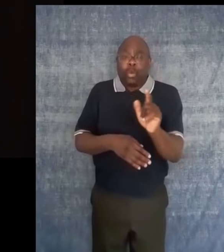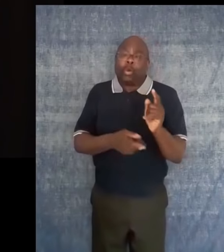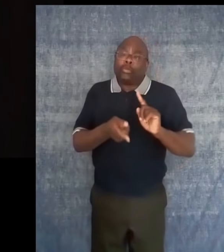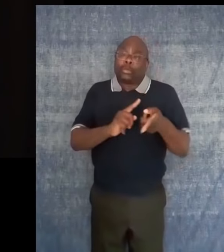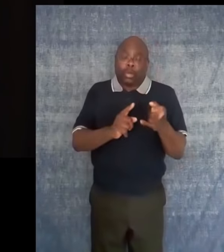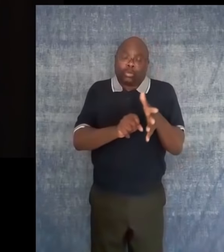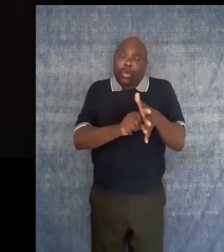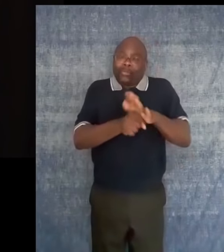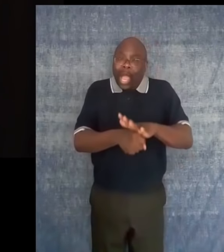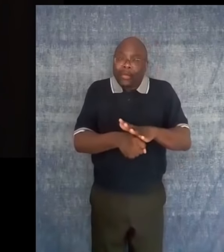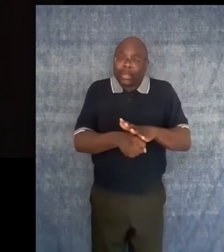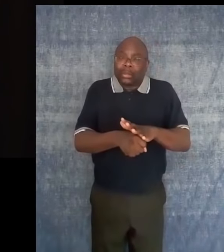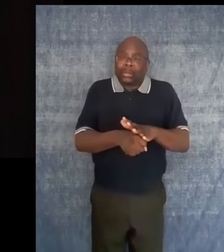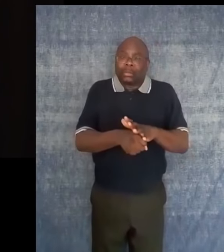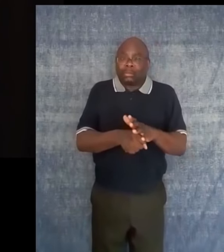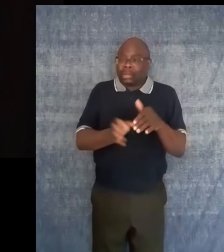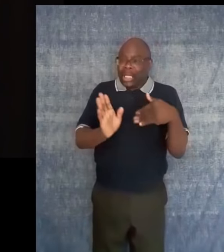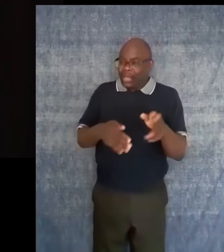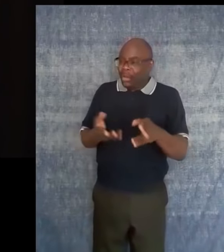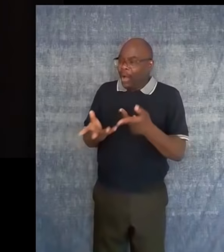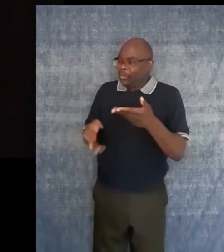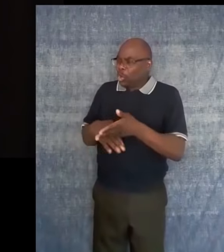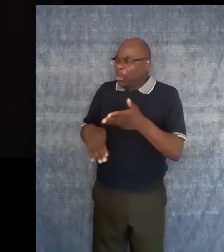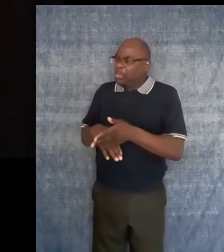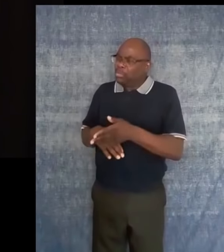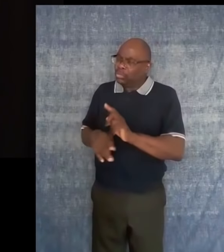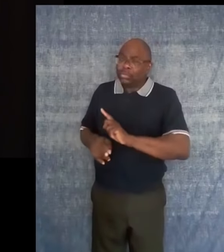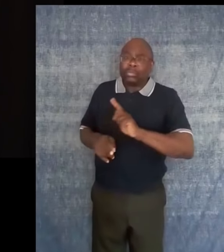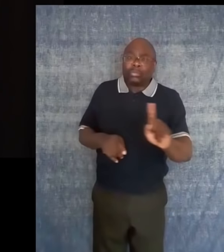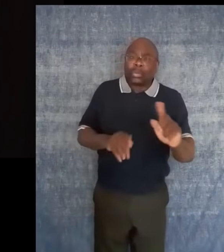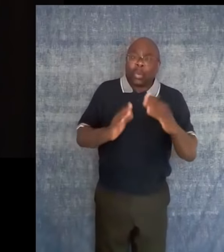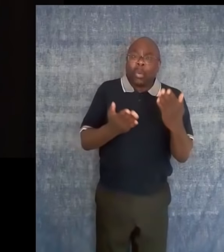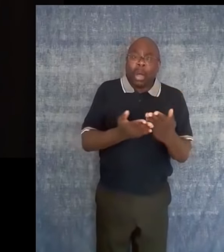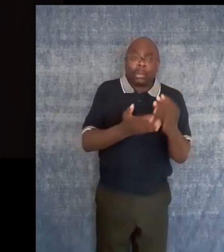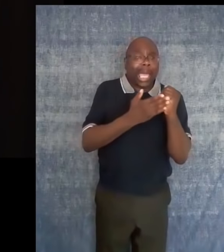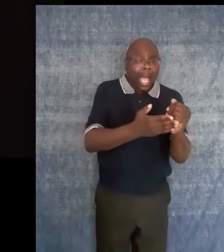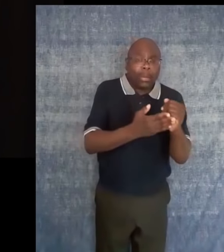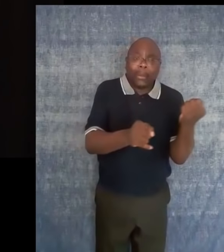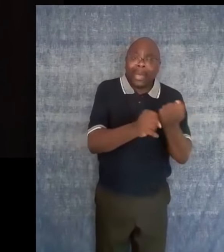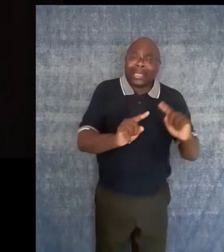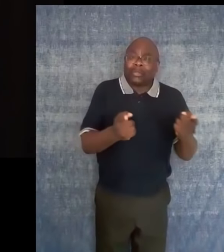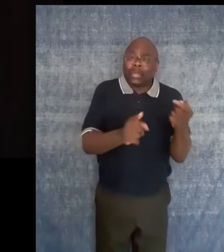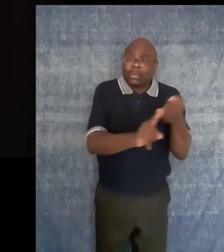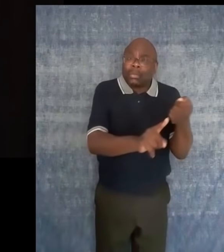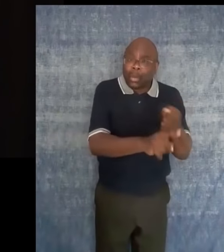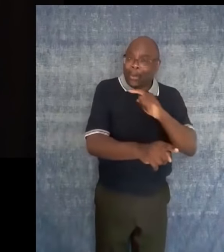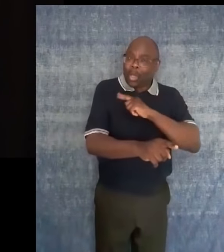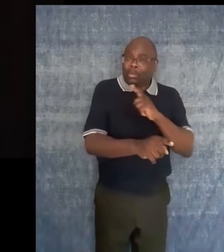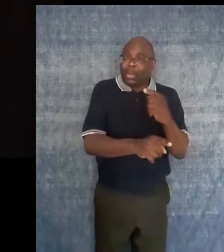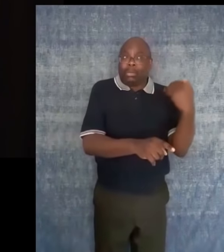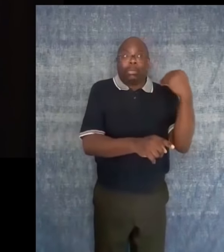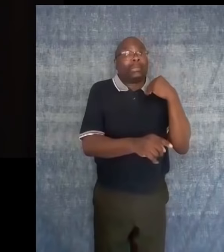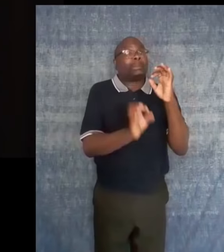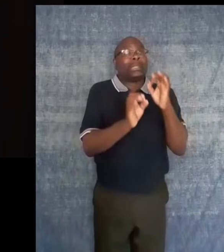to the coronavirus is to leave your ordinary day job and to go somewhere in the world where you can make a difference, because God might call